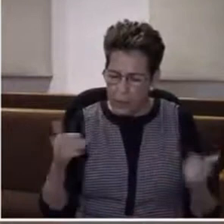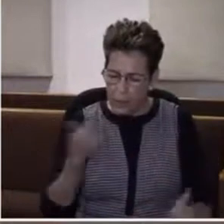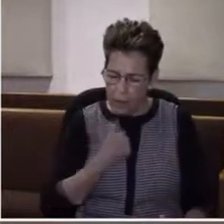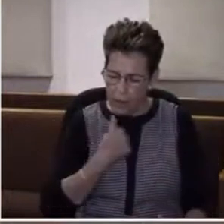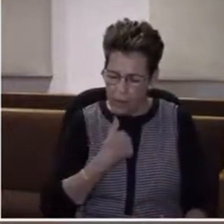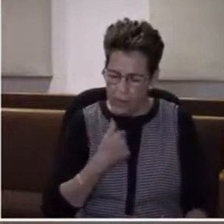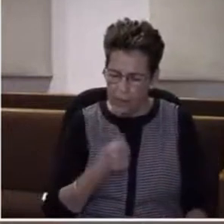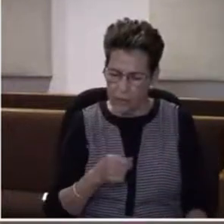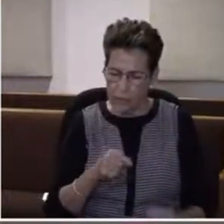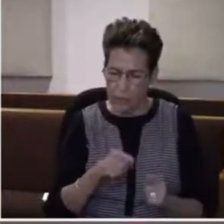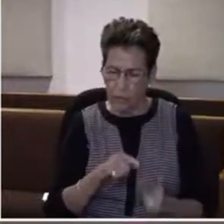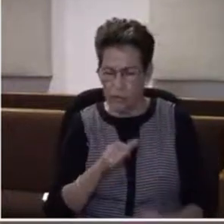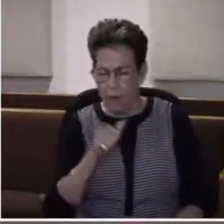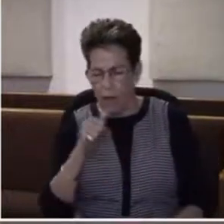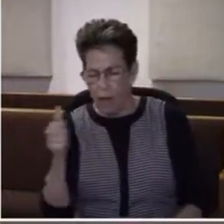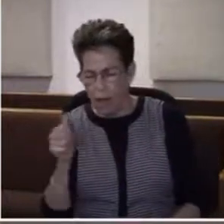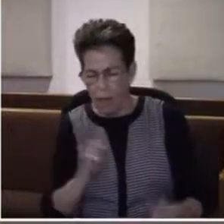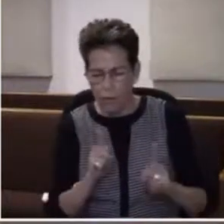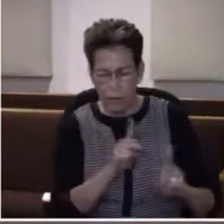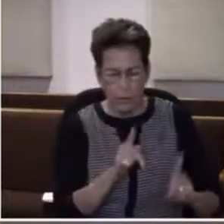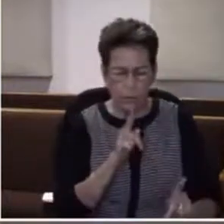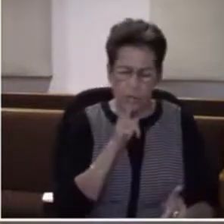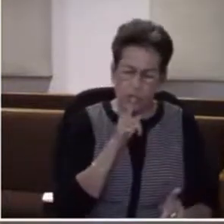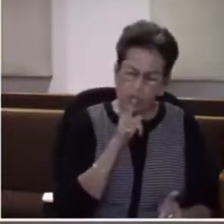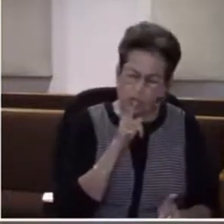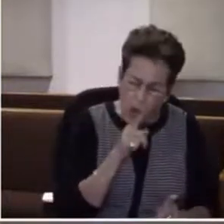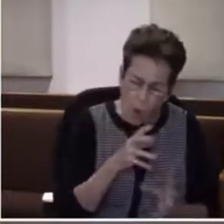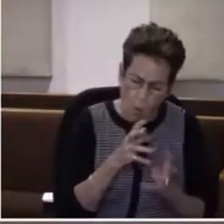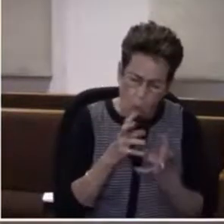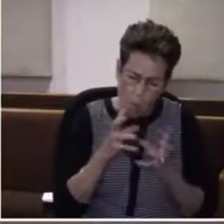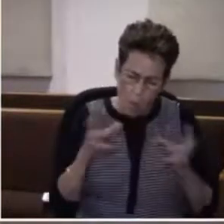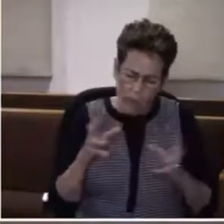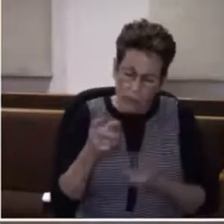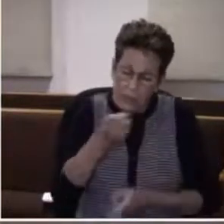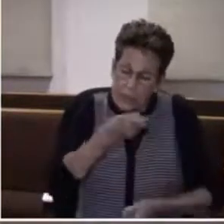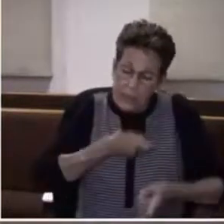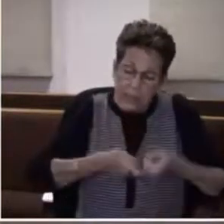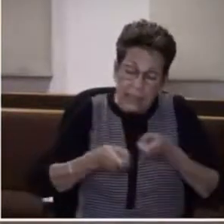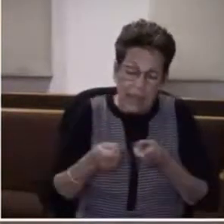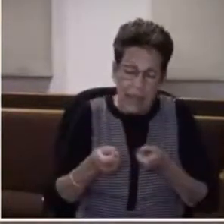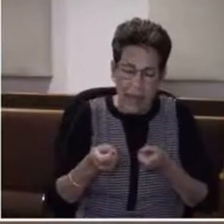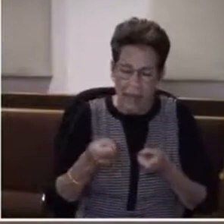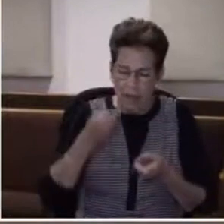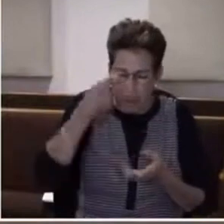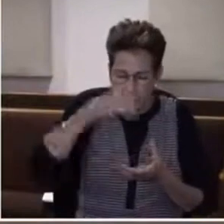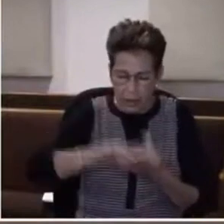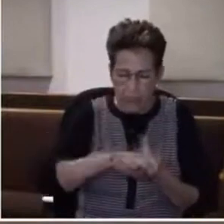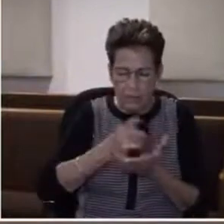other people instead of just reading about what you think.